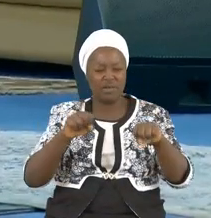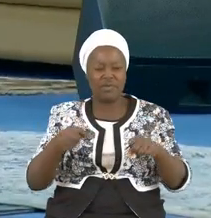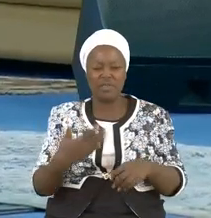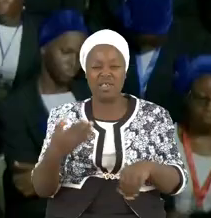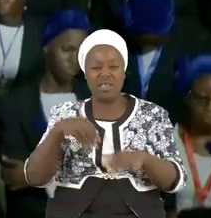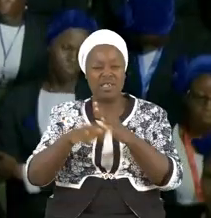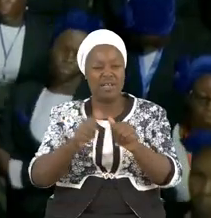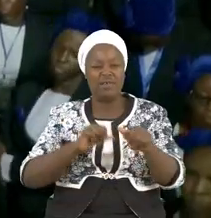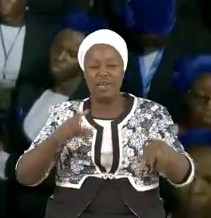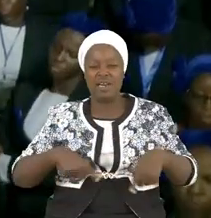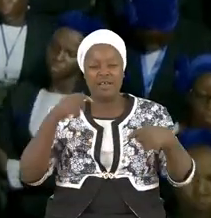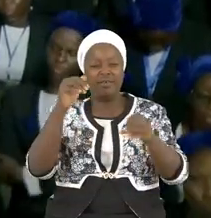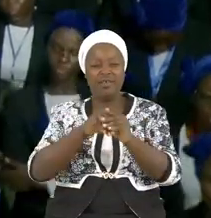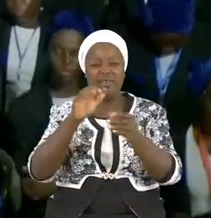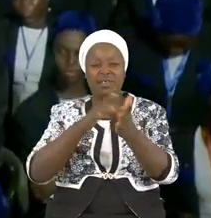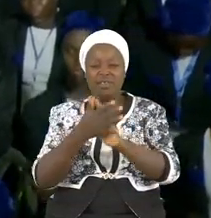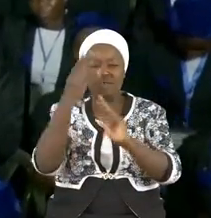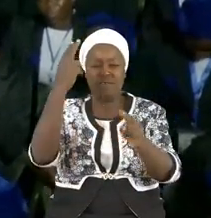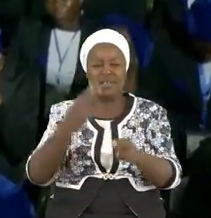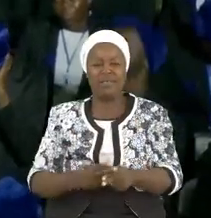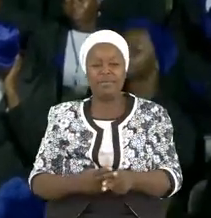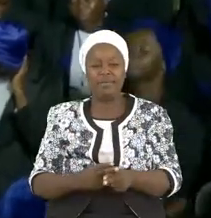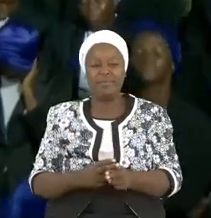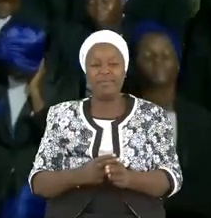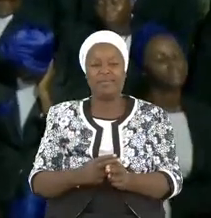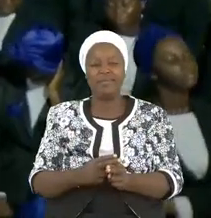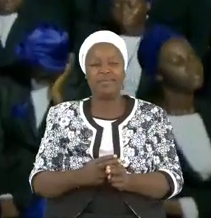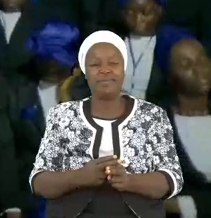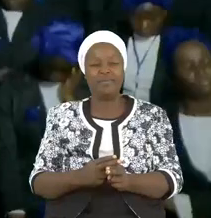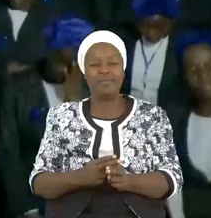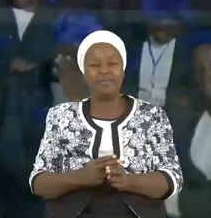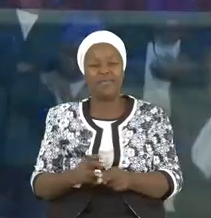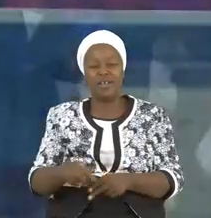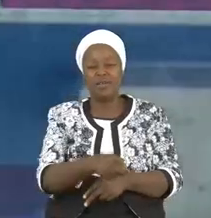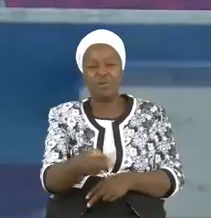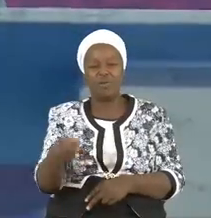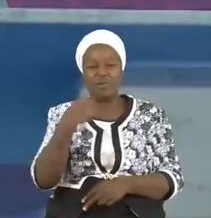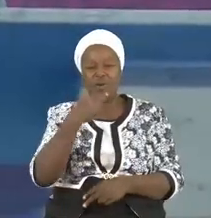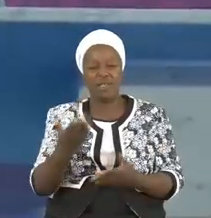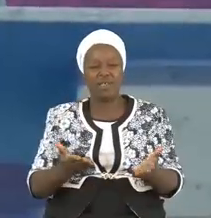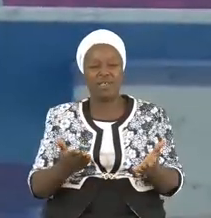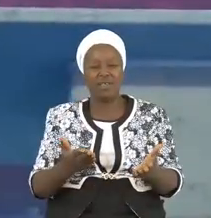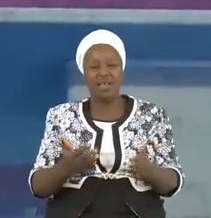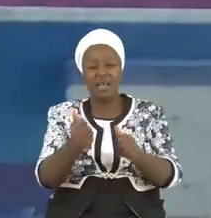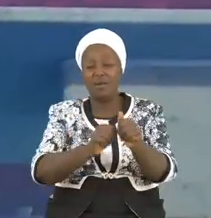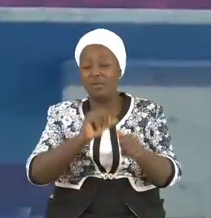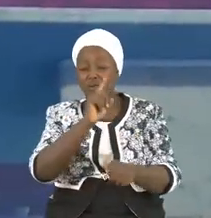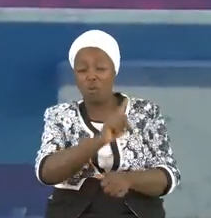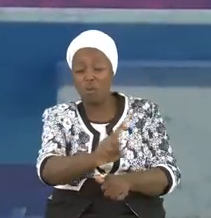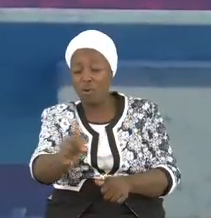in Jesus' name. Those who are here, everyone without